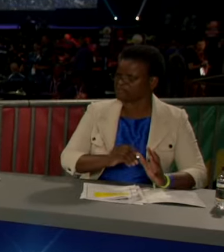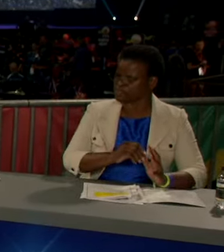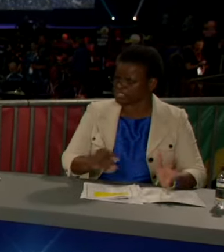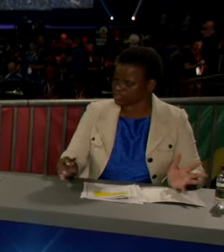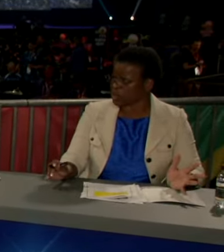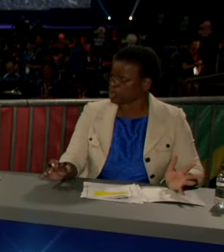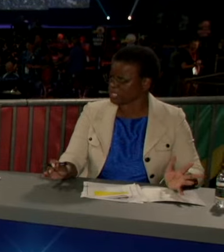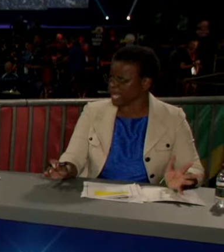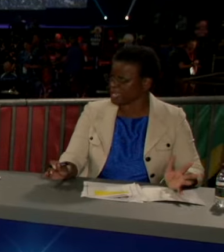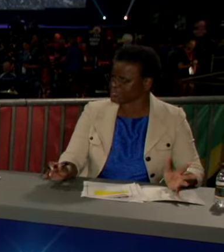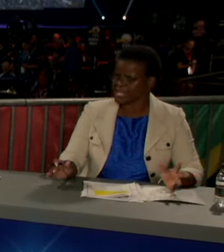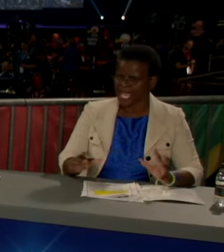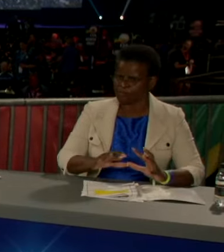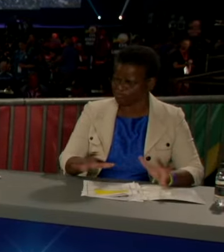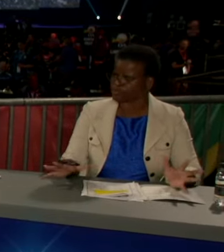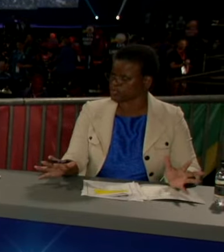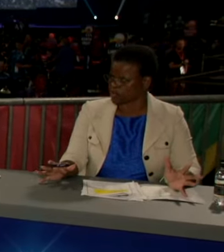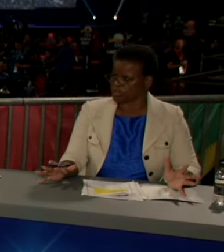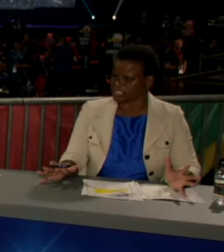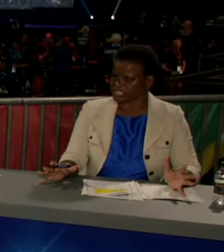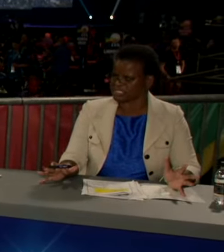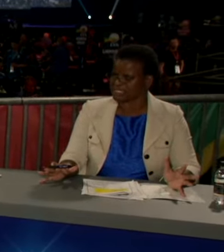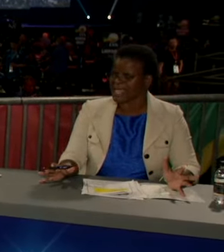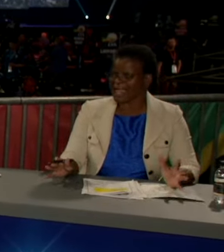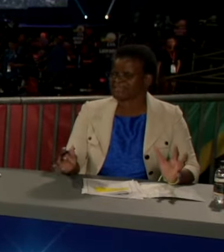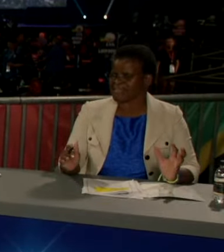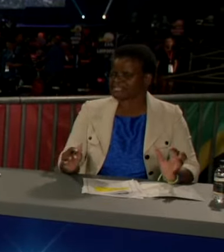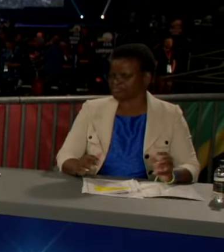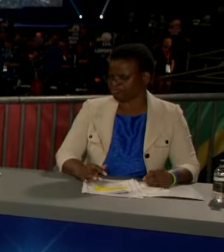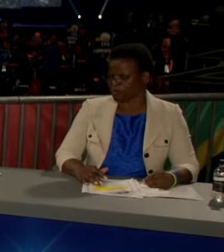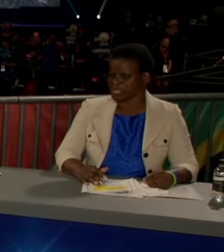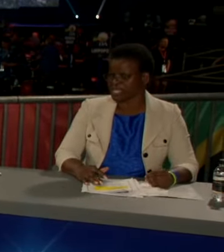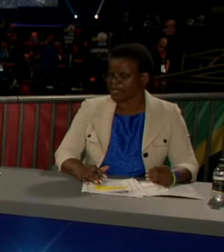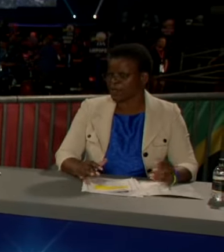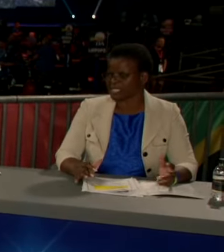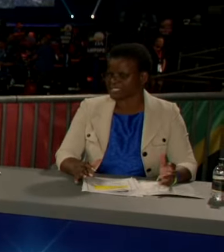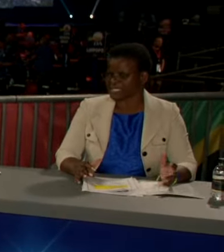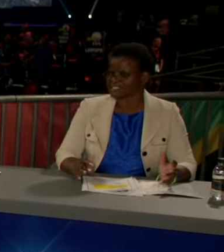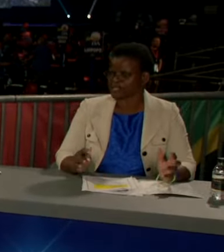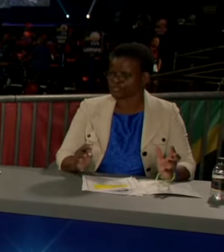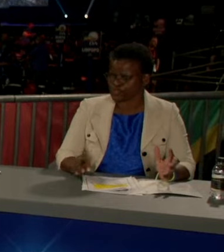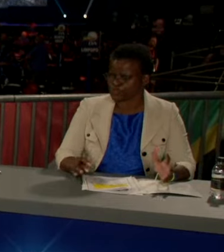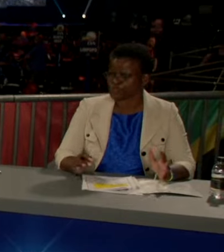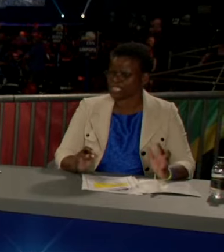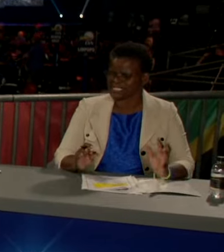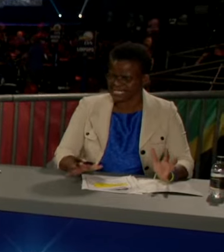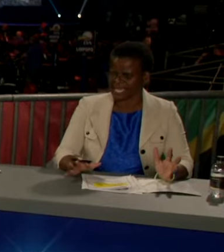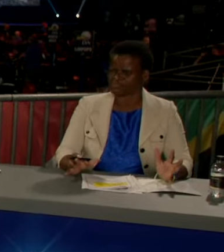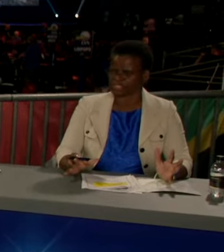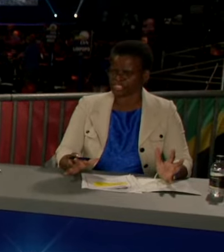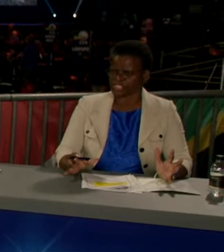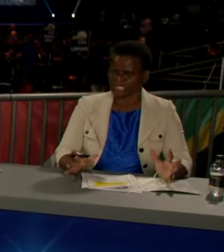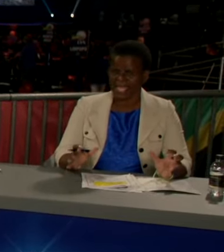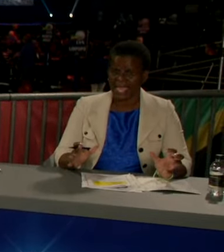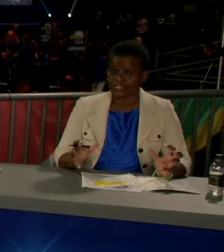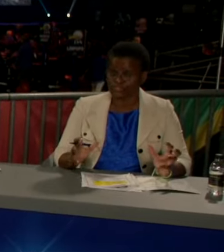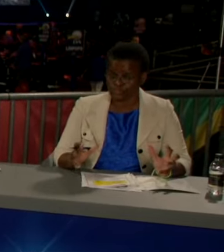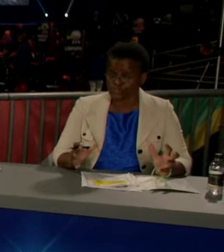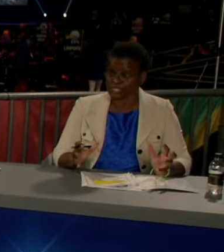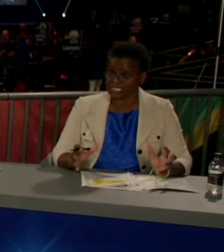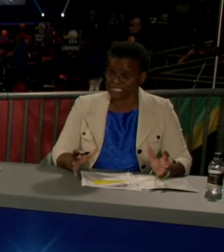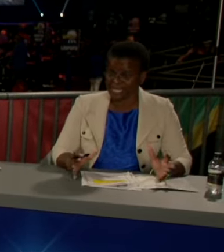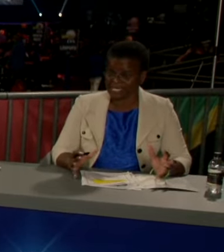we have dotted all the I's, and we've crossed all the T's. And that is, for me, what is true to the DA tradition